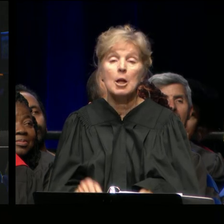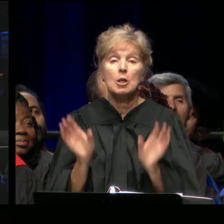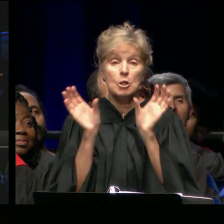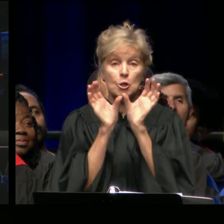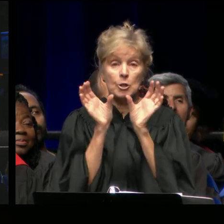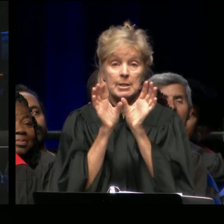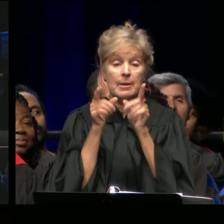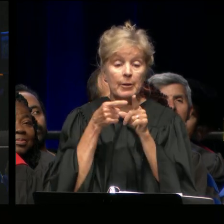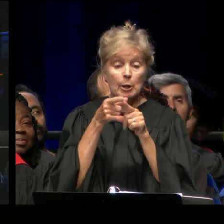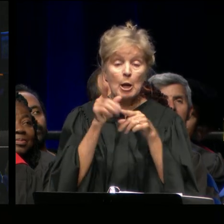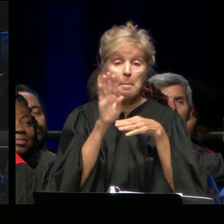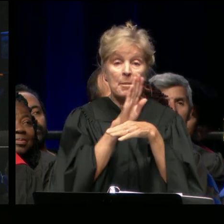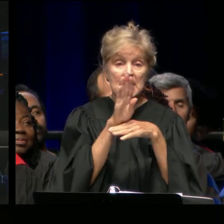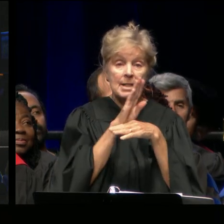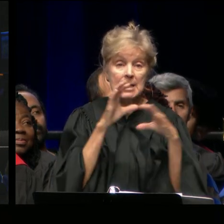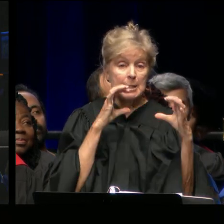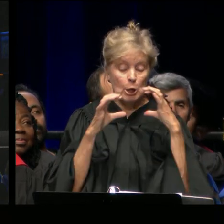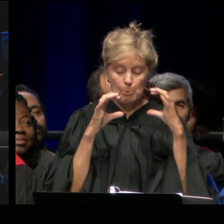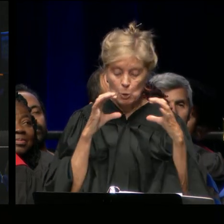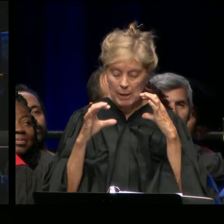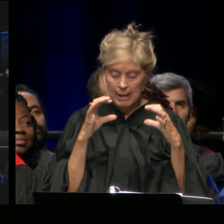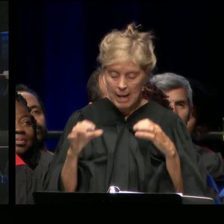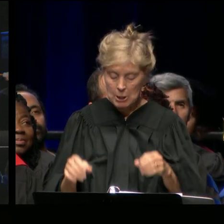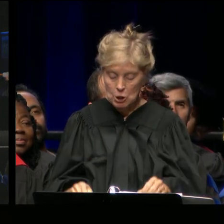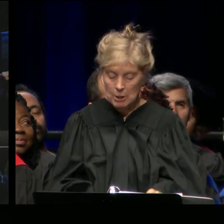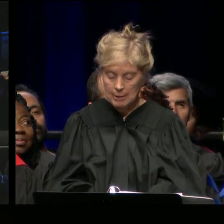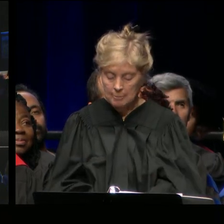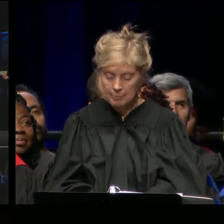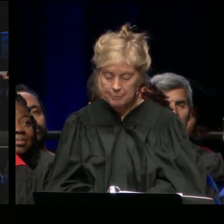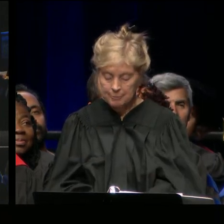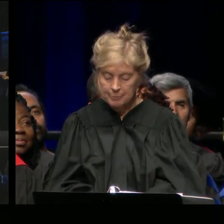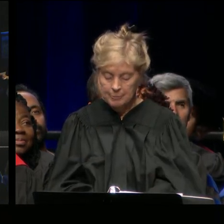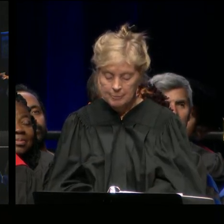Certificate in Business Communication.